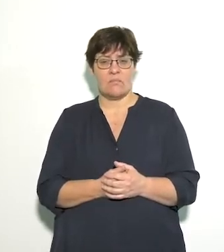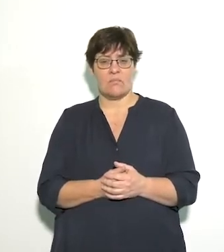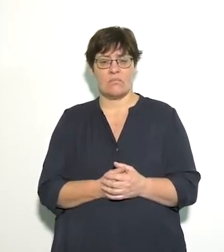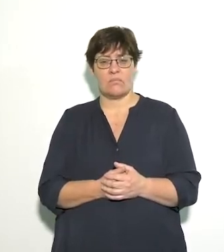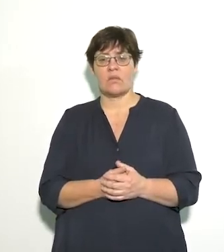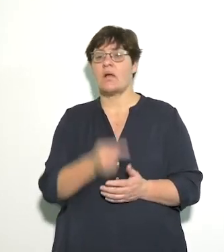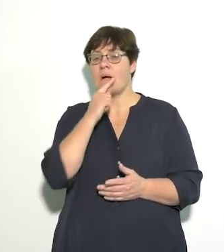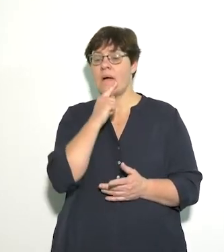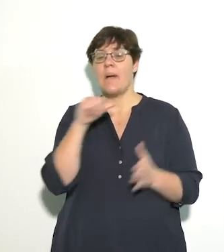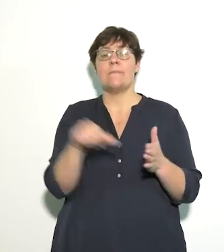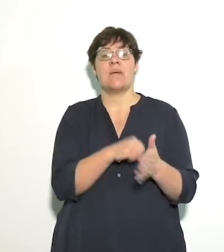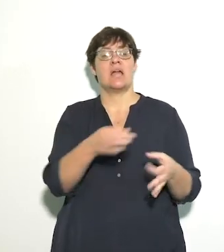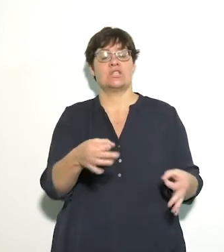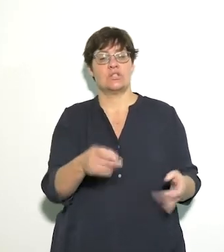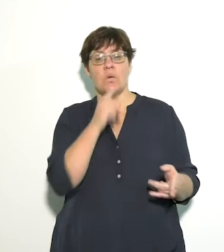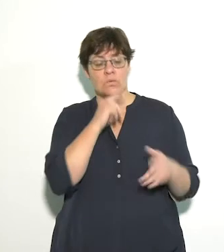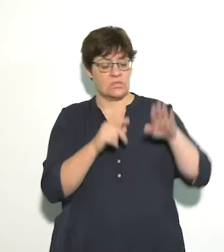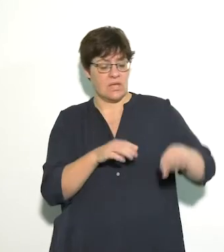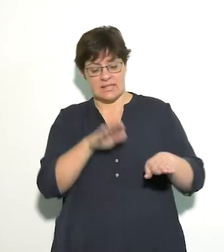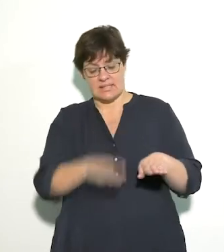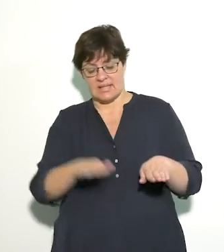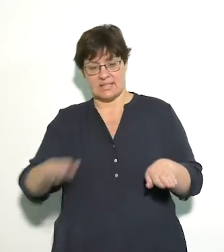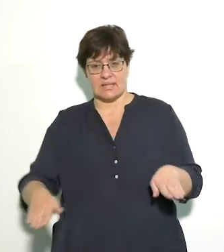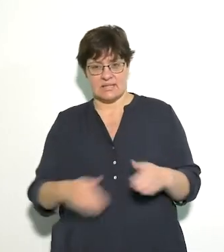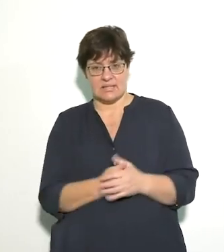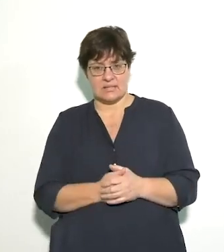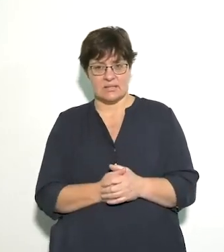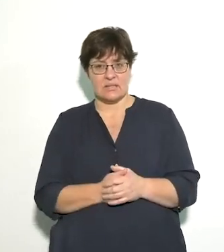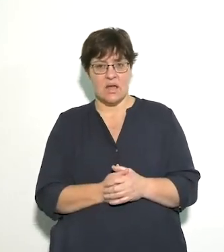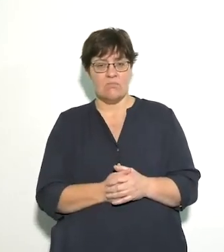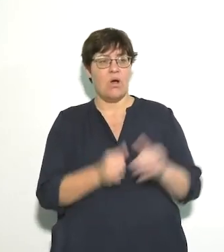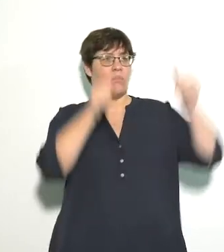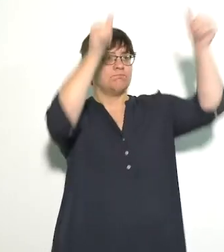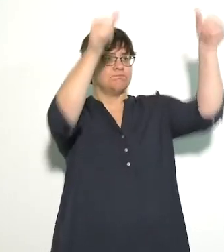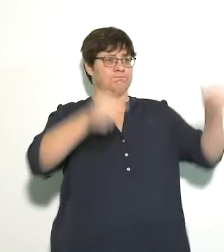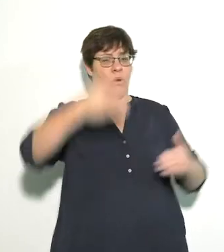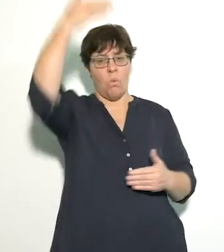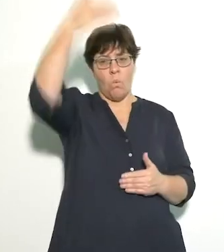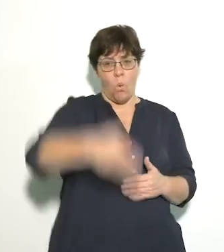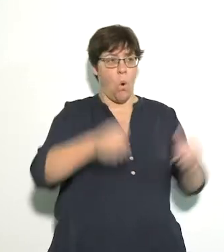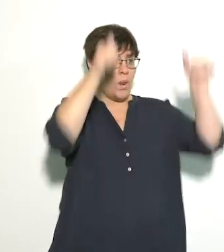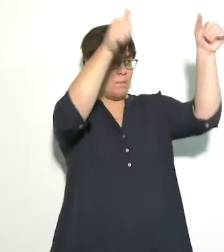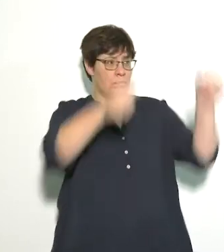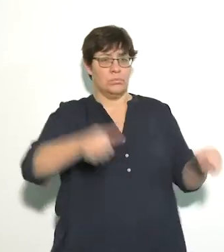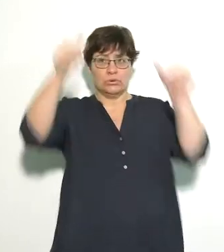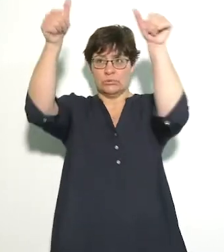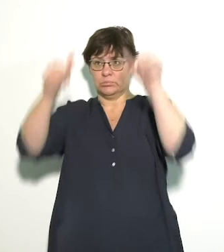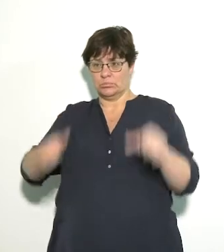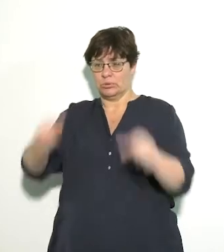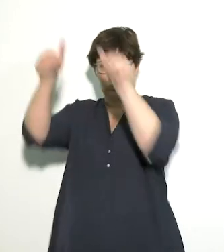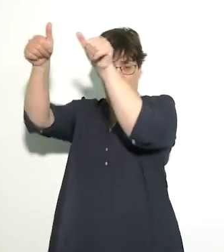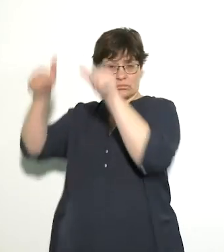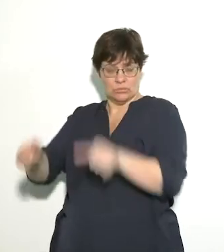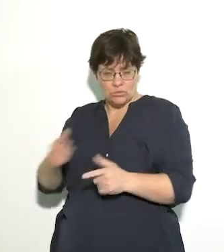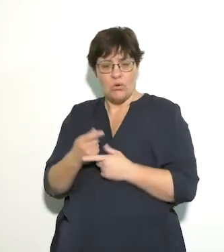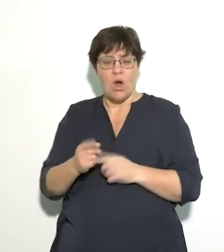then use these pages side to side. Maybe you want to stick them up on a piece of wall that you can always refer to